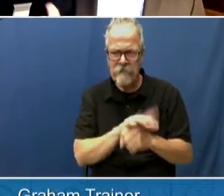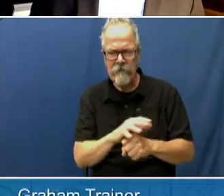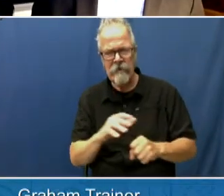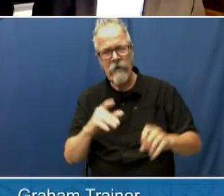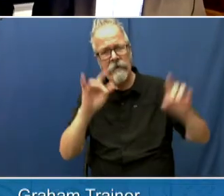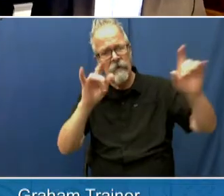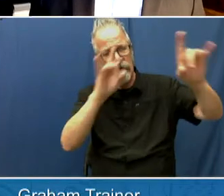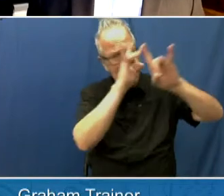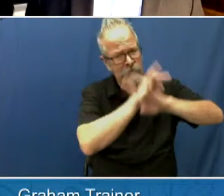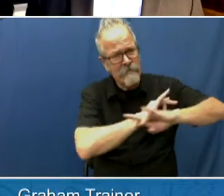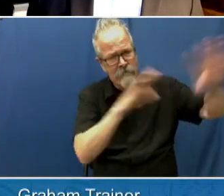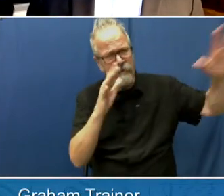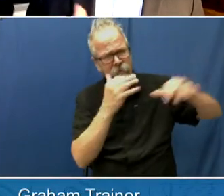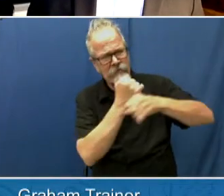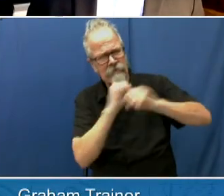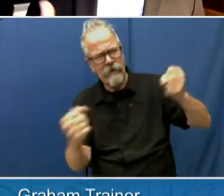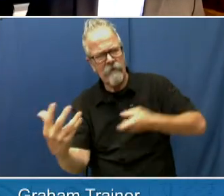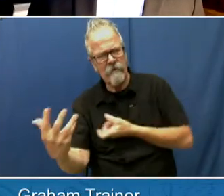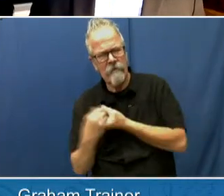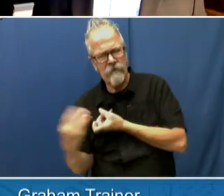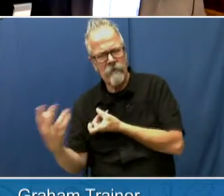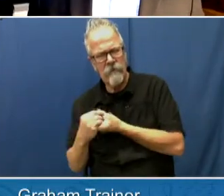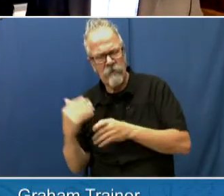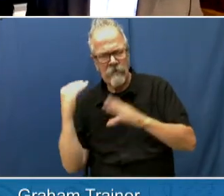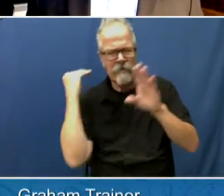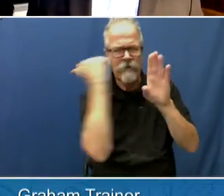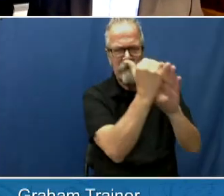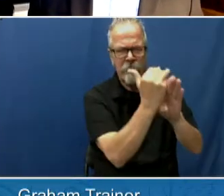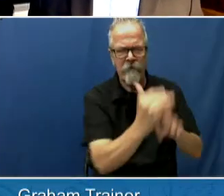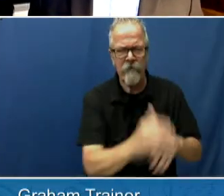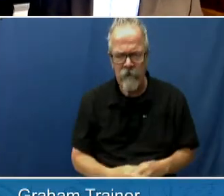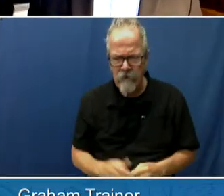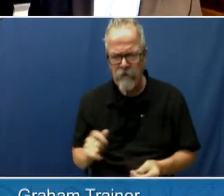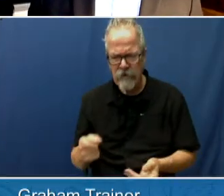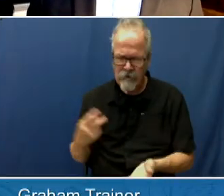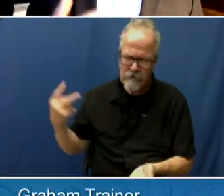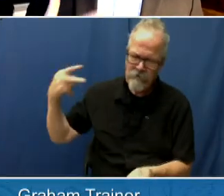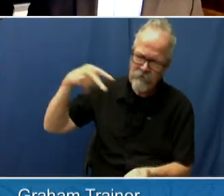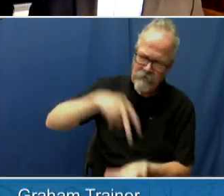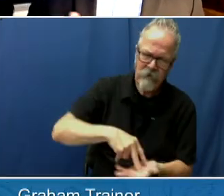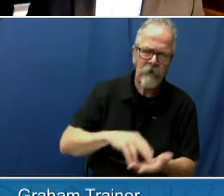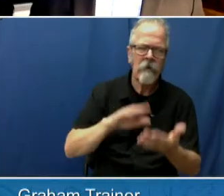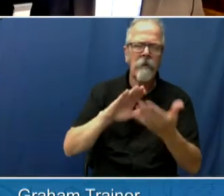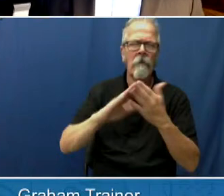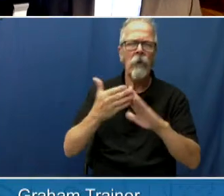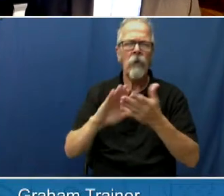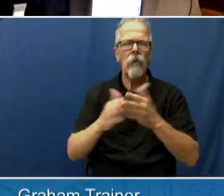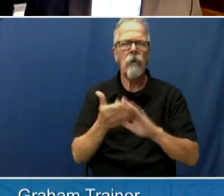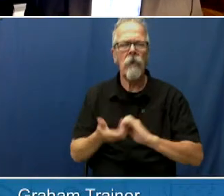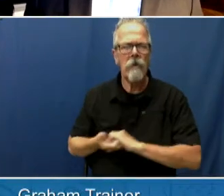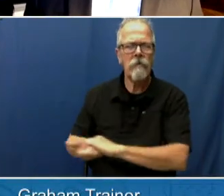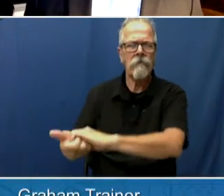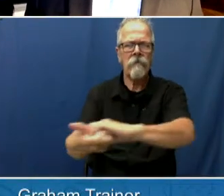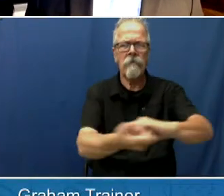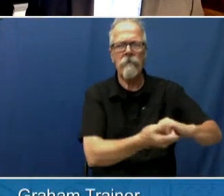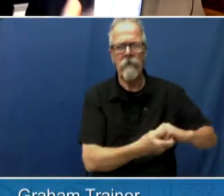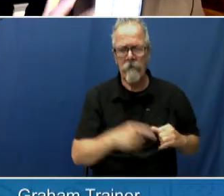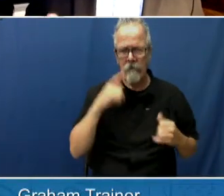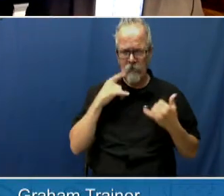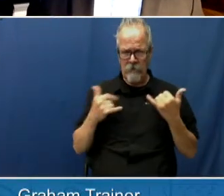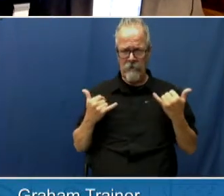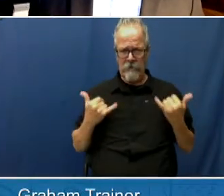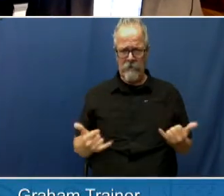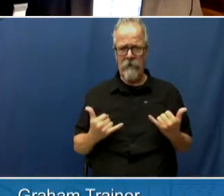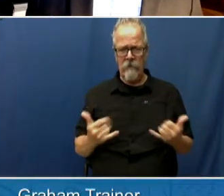inclusive, and more resilient city, and the work to defend our shared values this coming weekend in the weeks, months, and years ahead. Now, it's